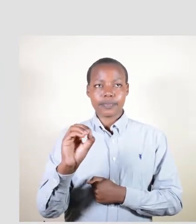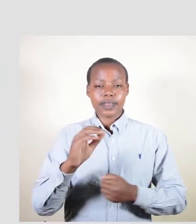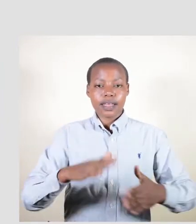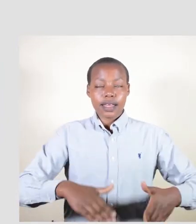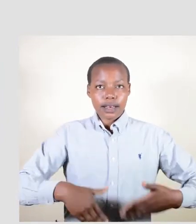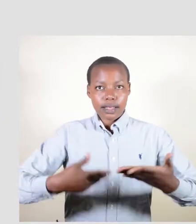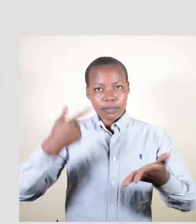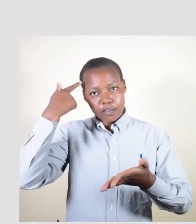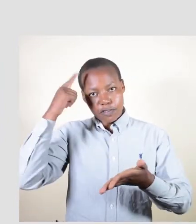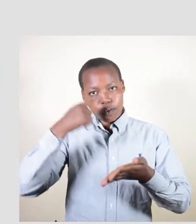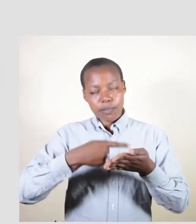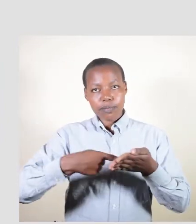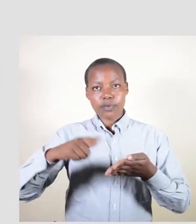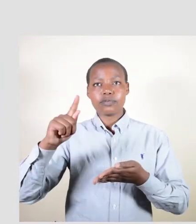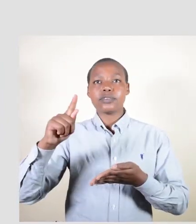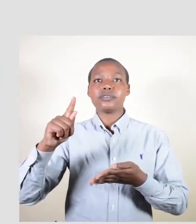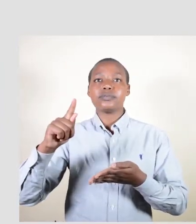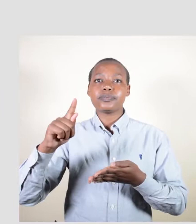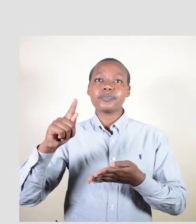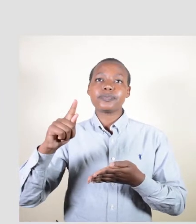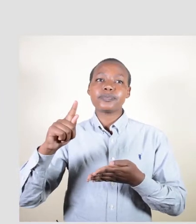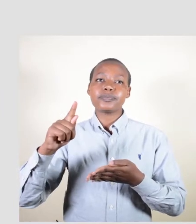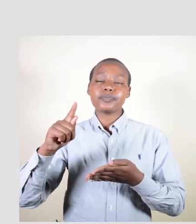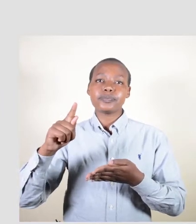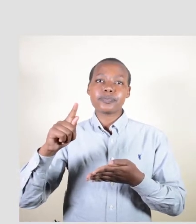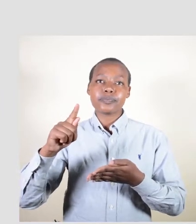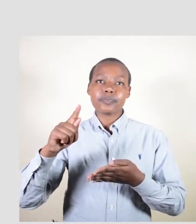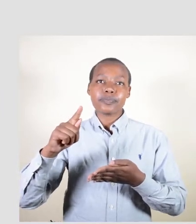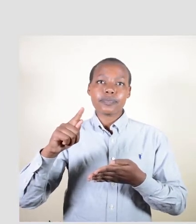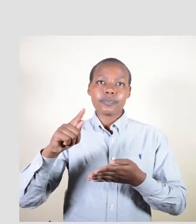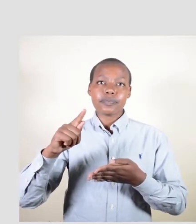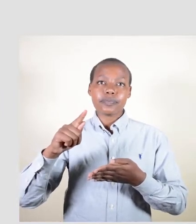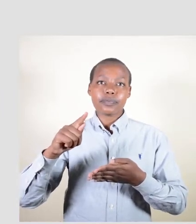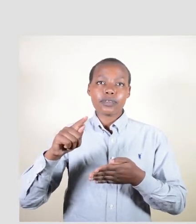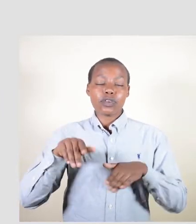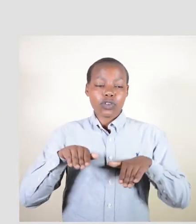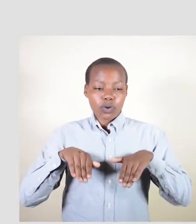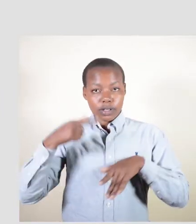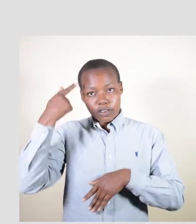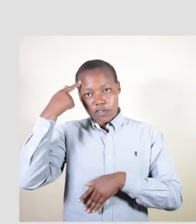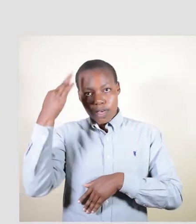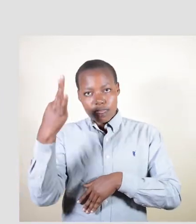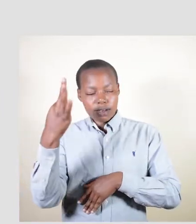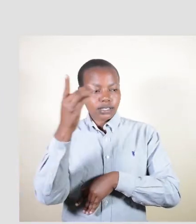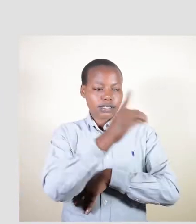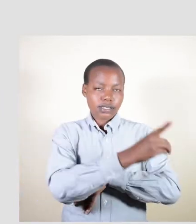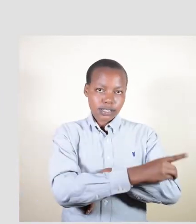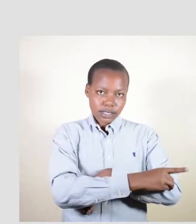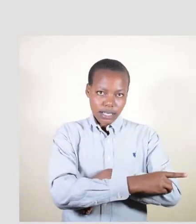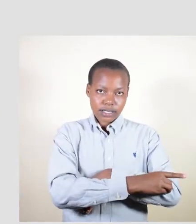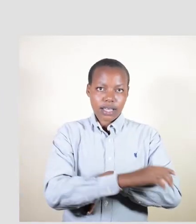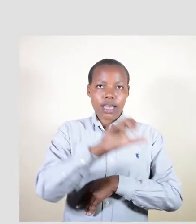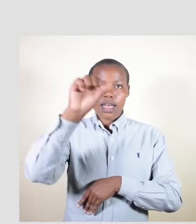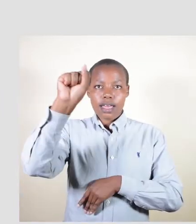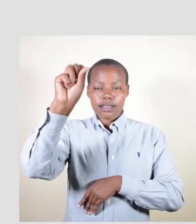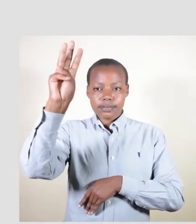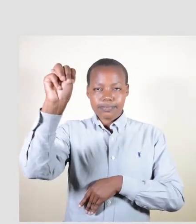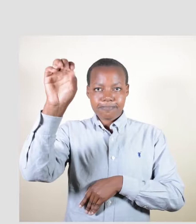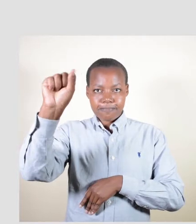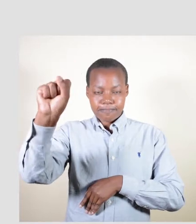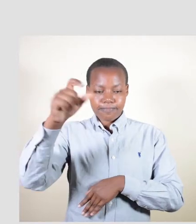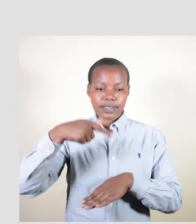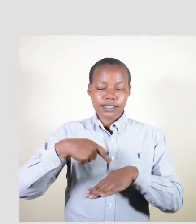at 750 shillings, and submits for approval. The process takes 3 working days. An